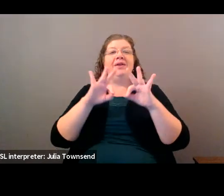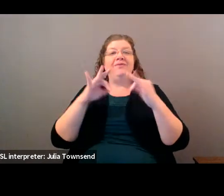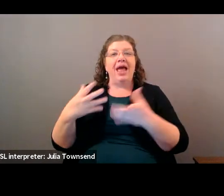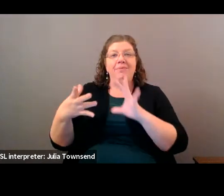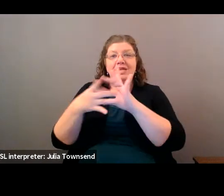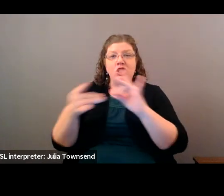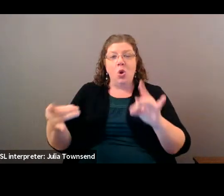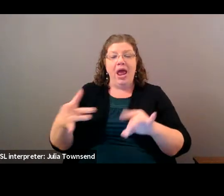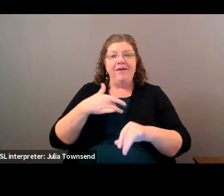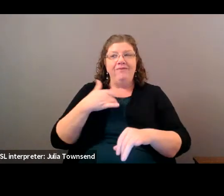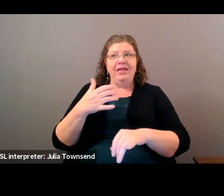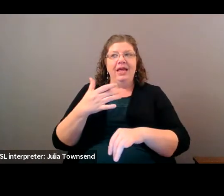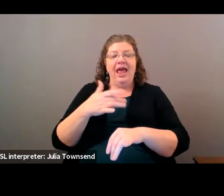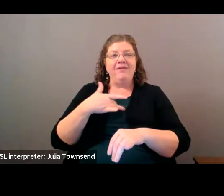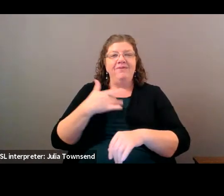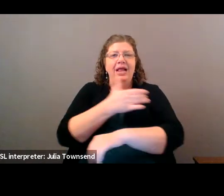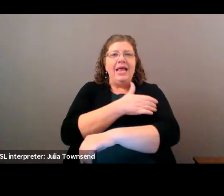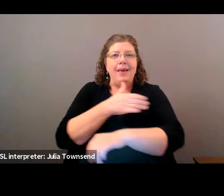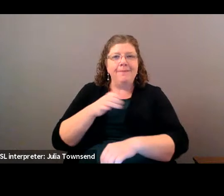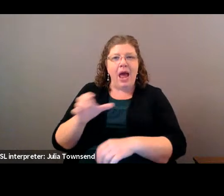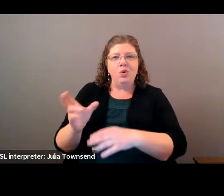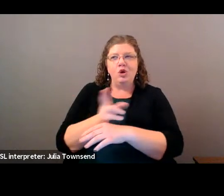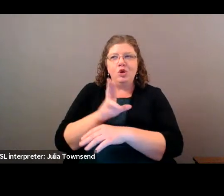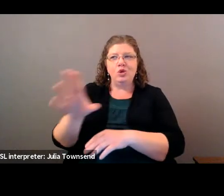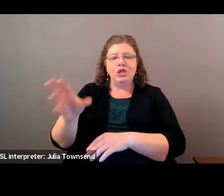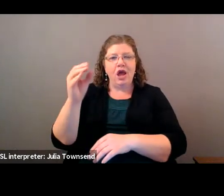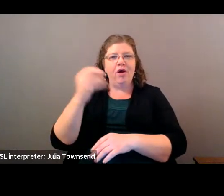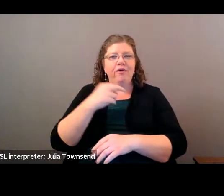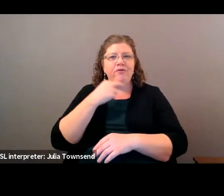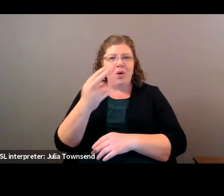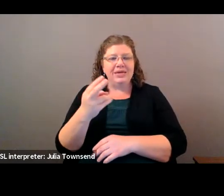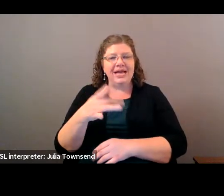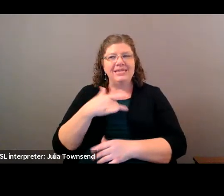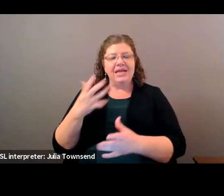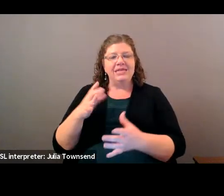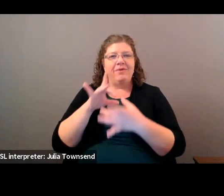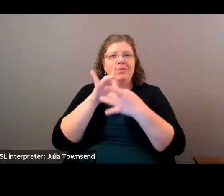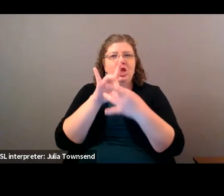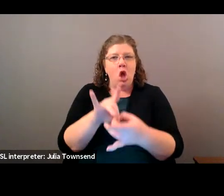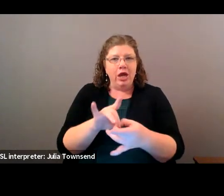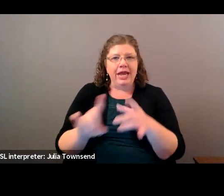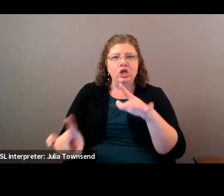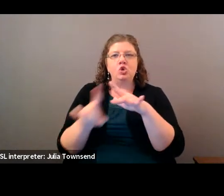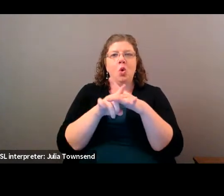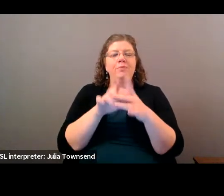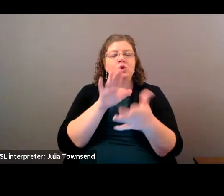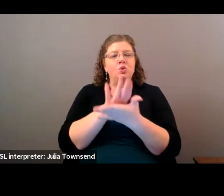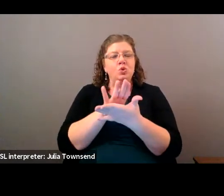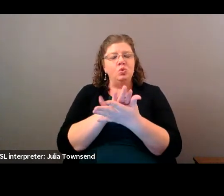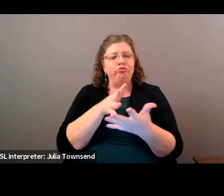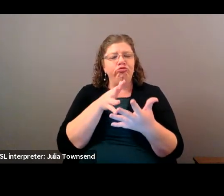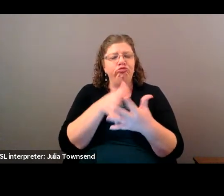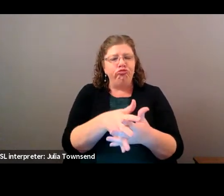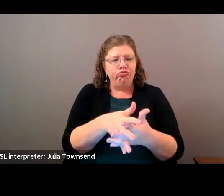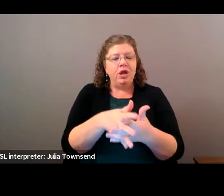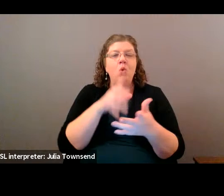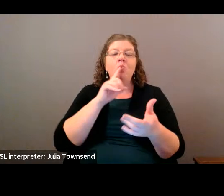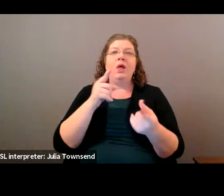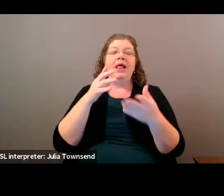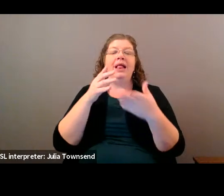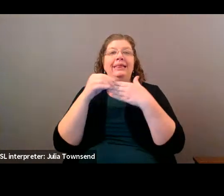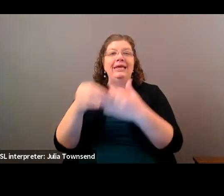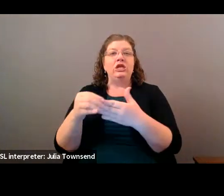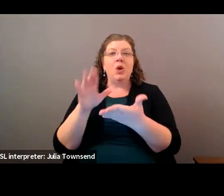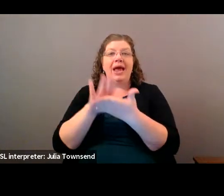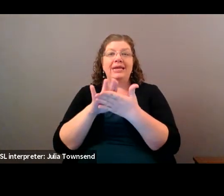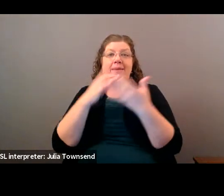voice. The sense of belonging and being able to show up to school authentically will ultimately lead to their academic achievement.